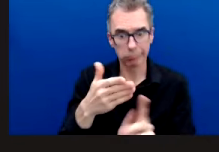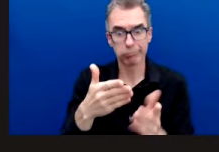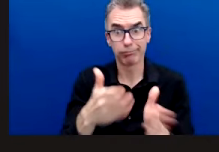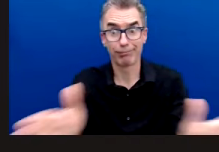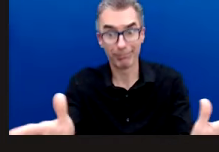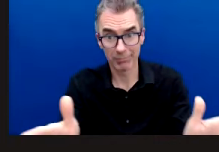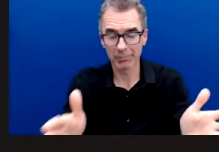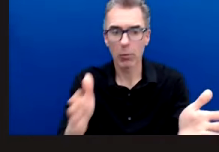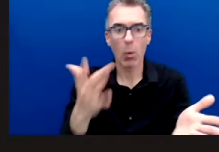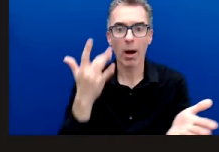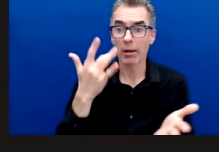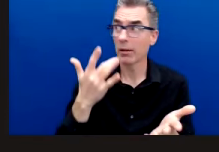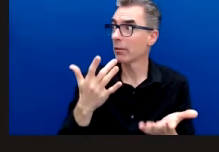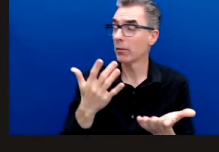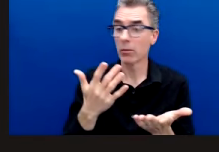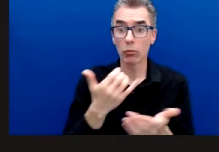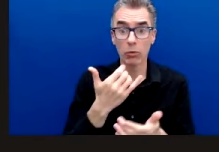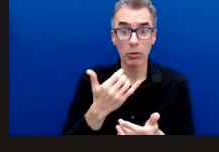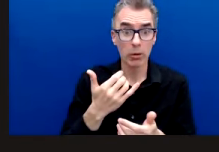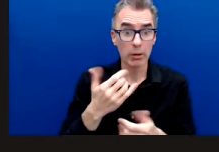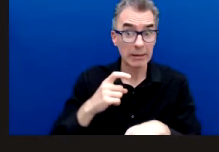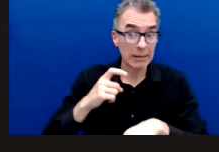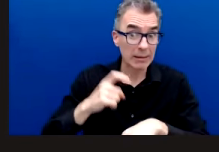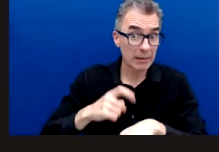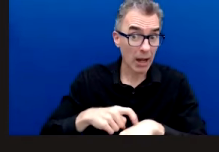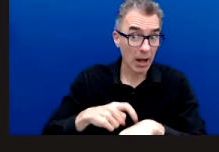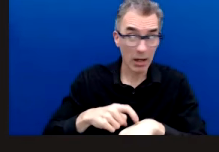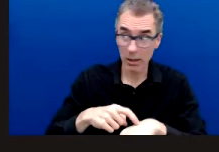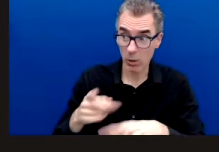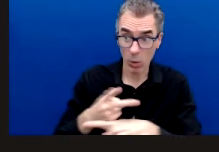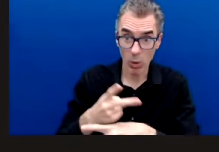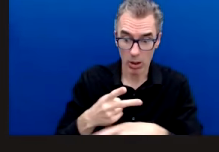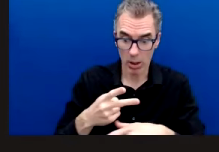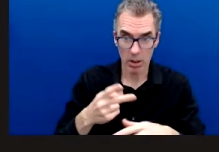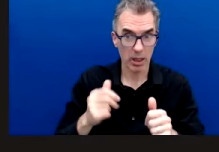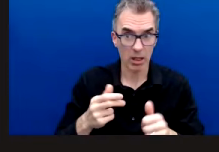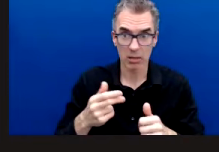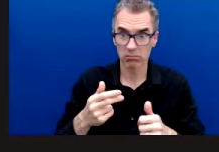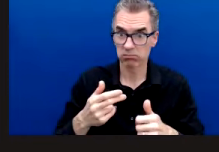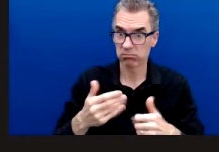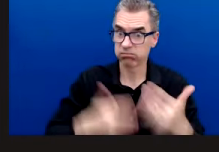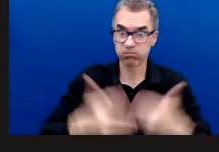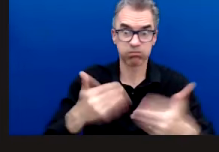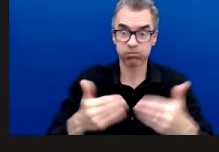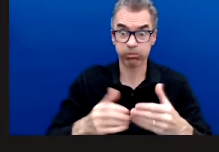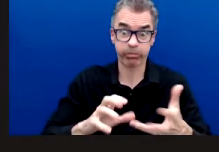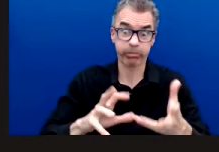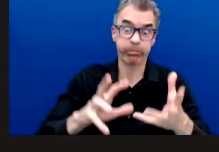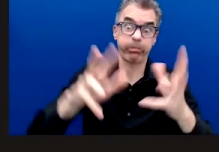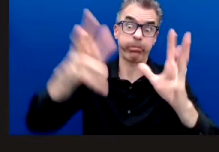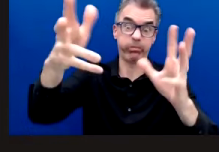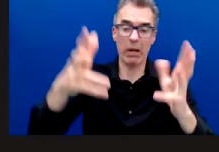a timing thing, right? Or like something might escalate super quickly and we just don't want anything bad to happen, you know.